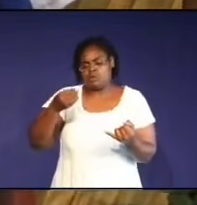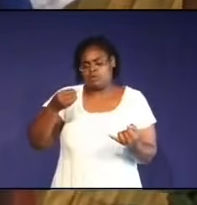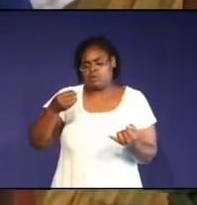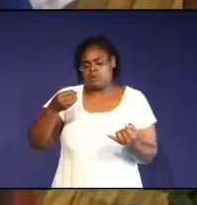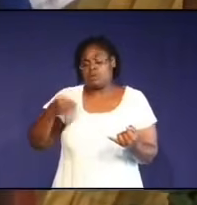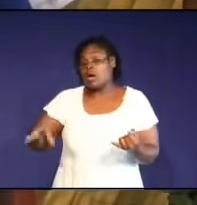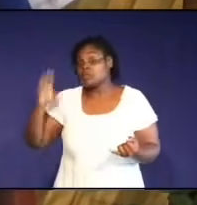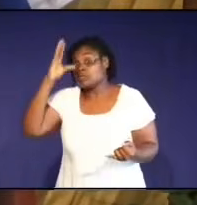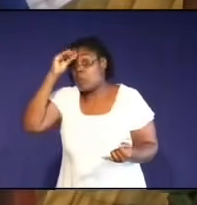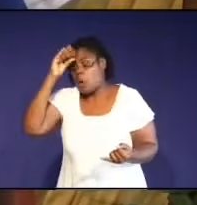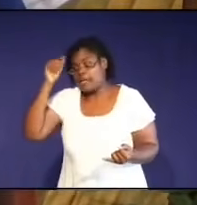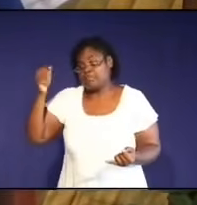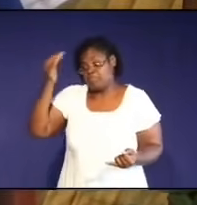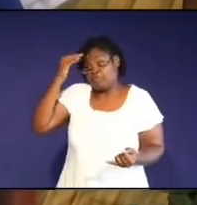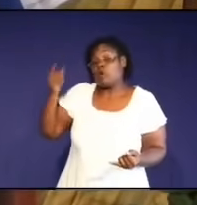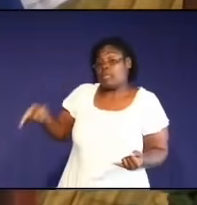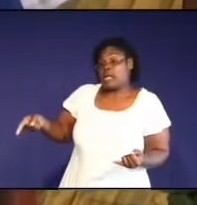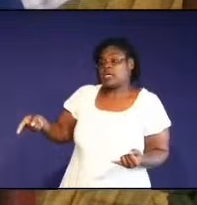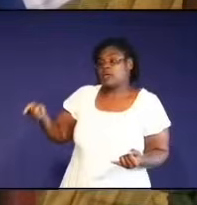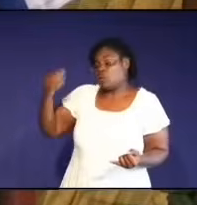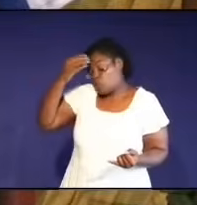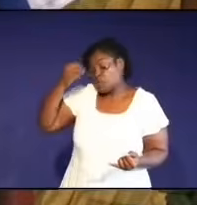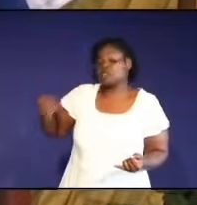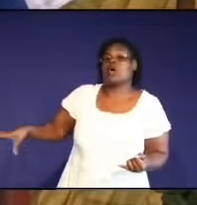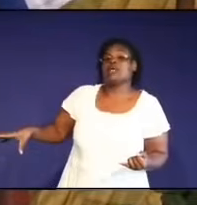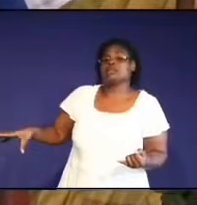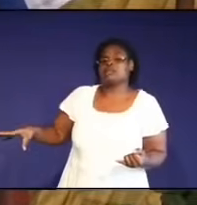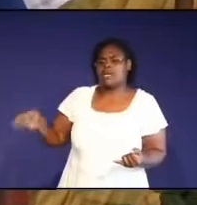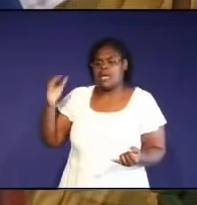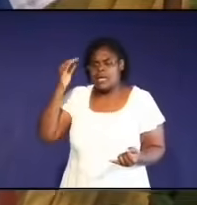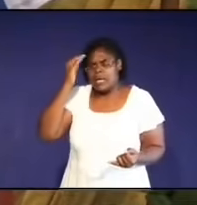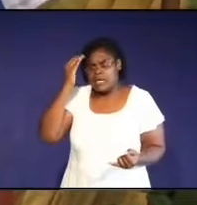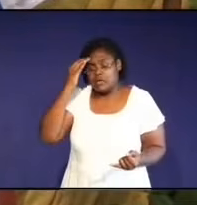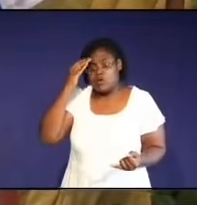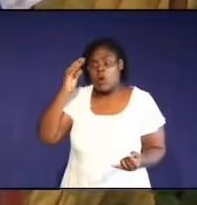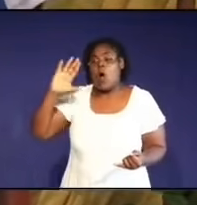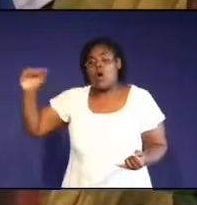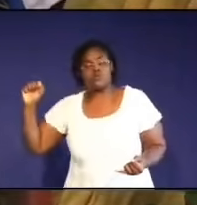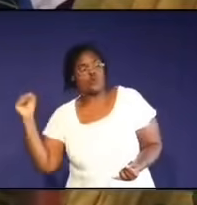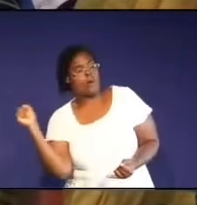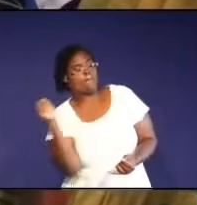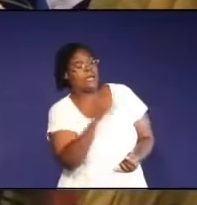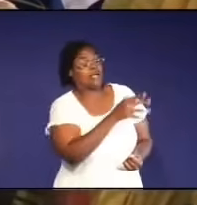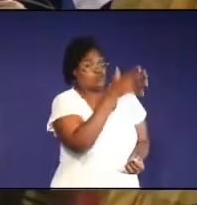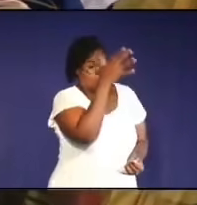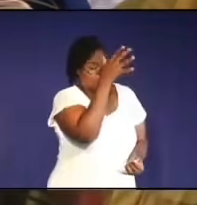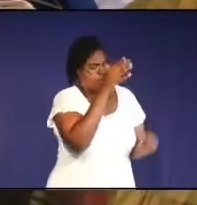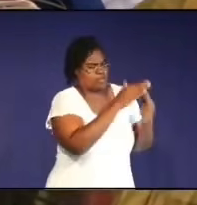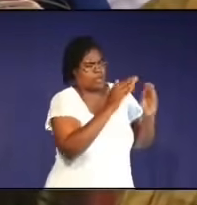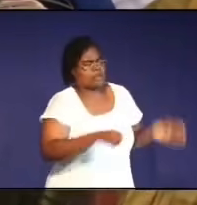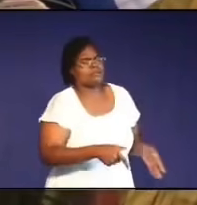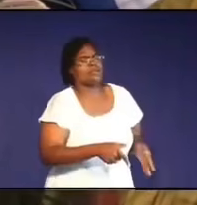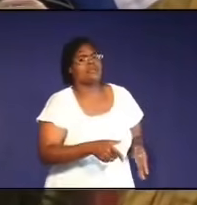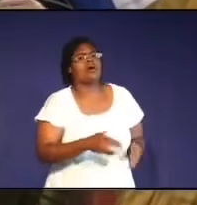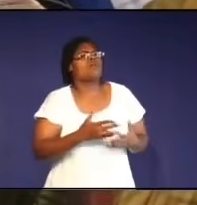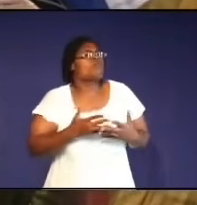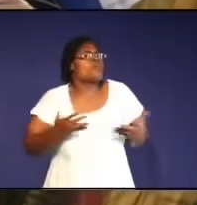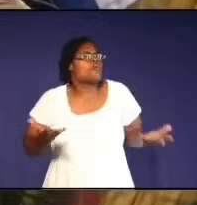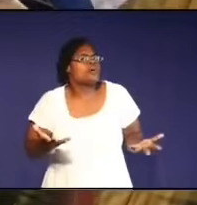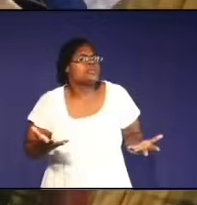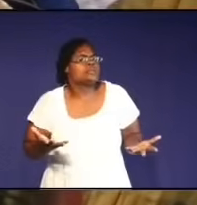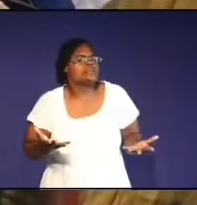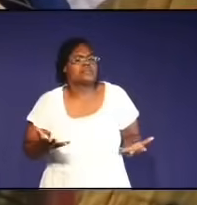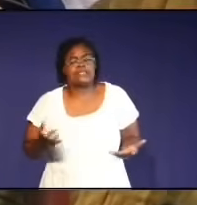he was lost. He knew how to find his way back. He just needed